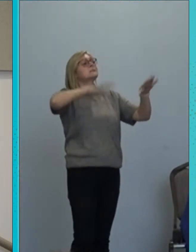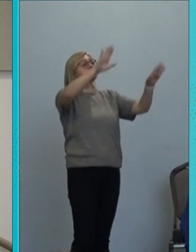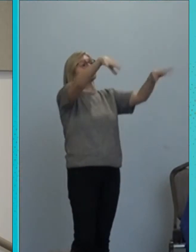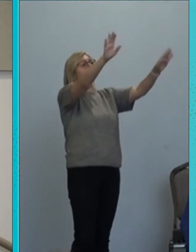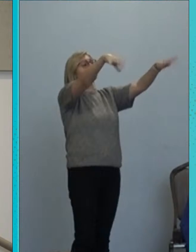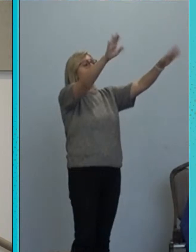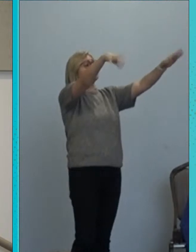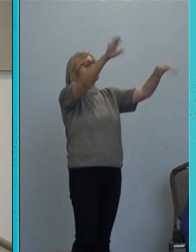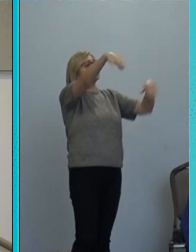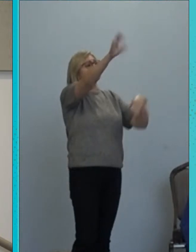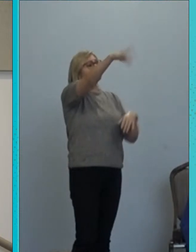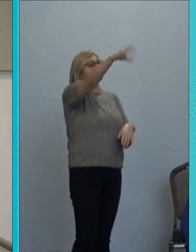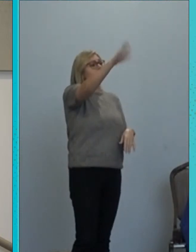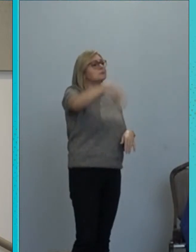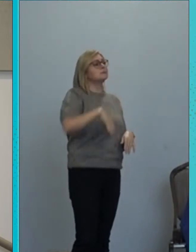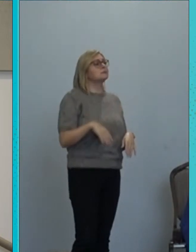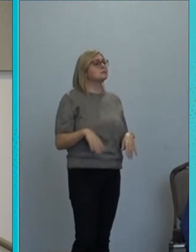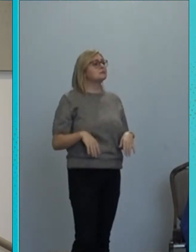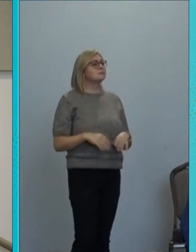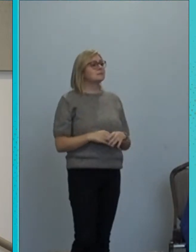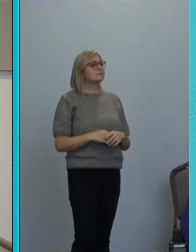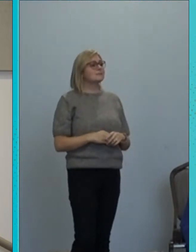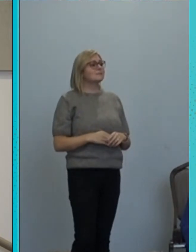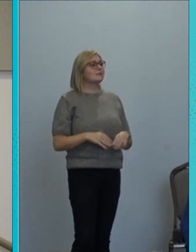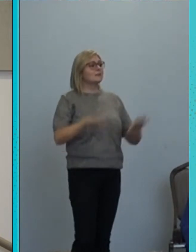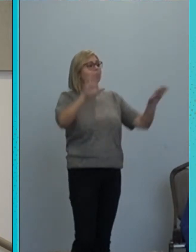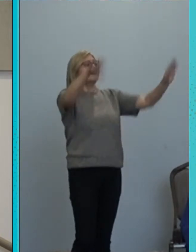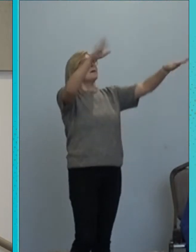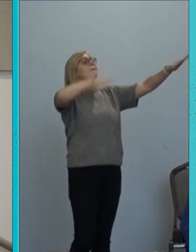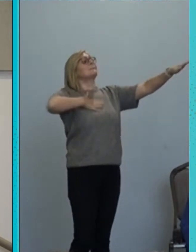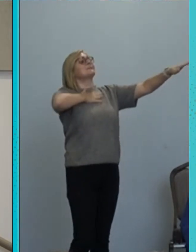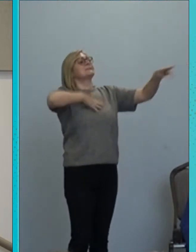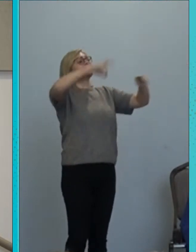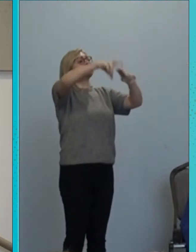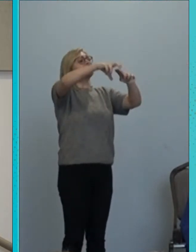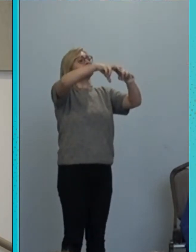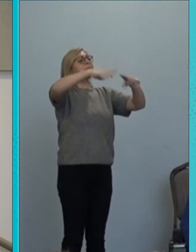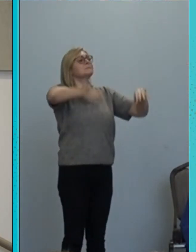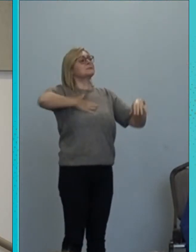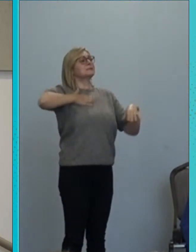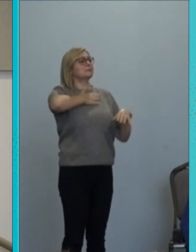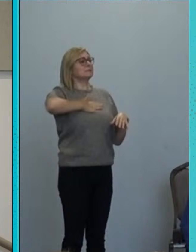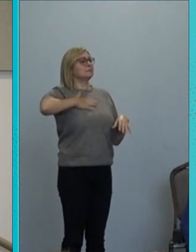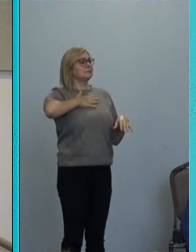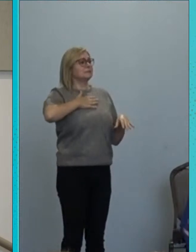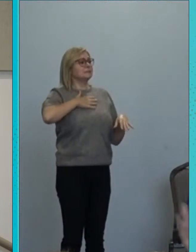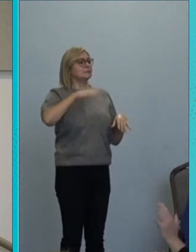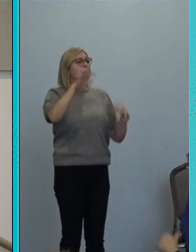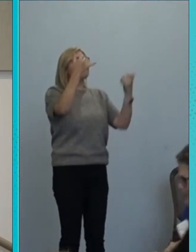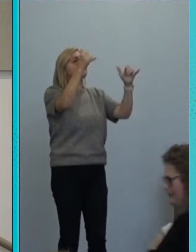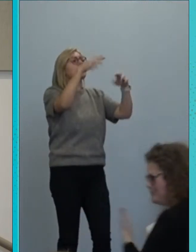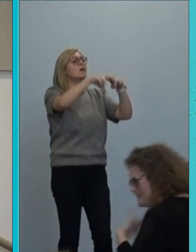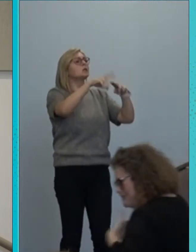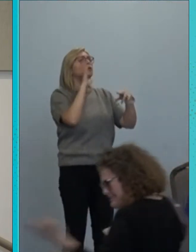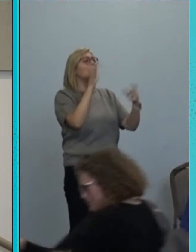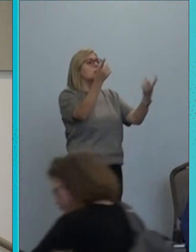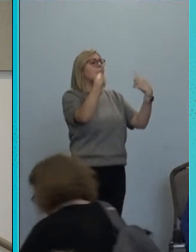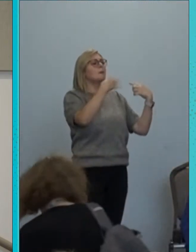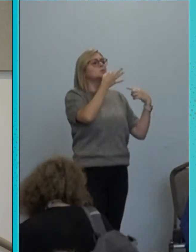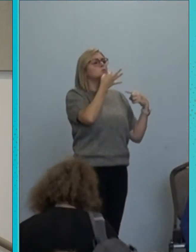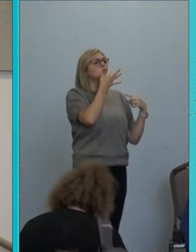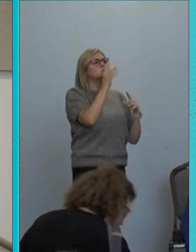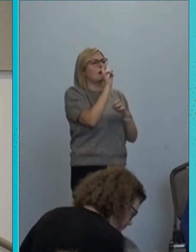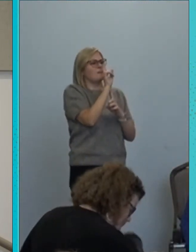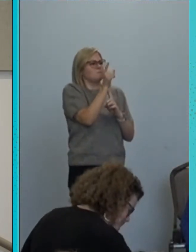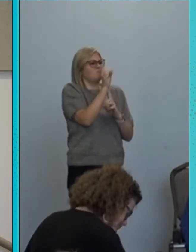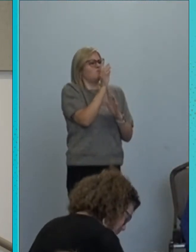We're really excited. I'll have the players and everybody come up to the panel right after we speak with Thomas, and he does